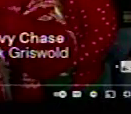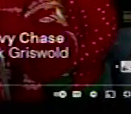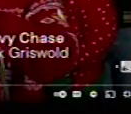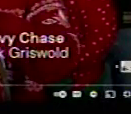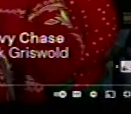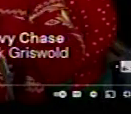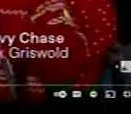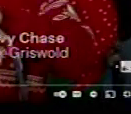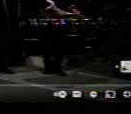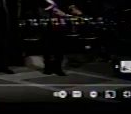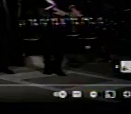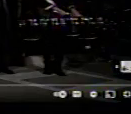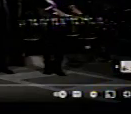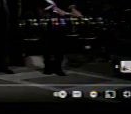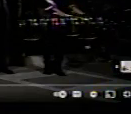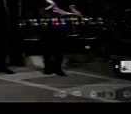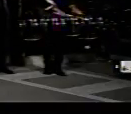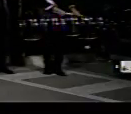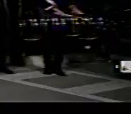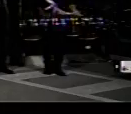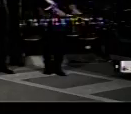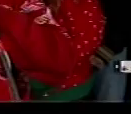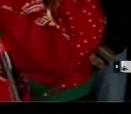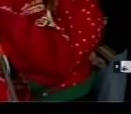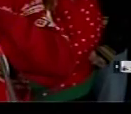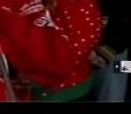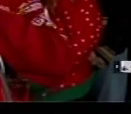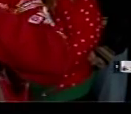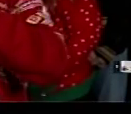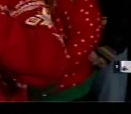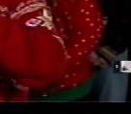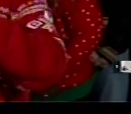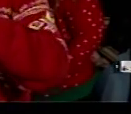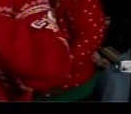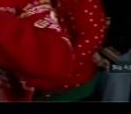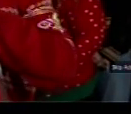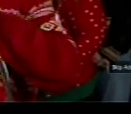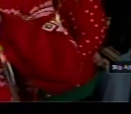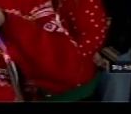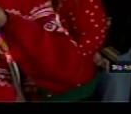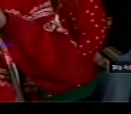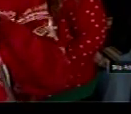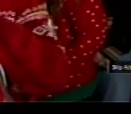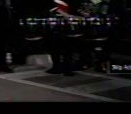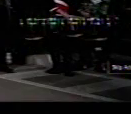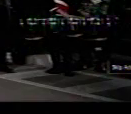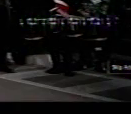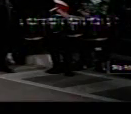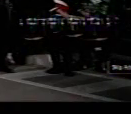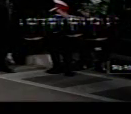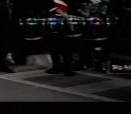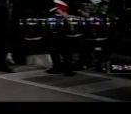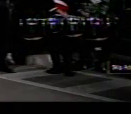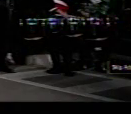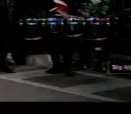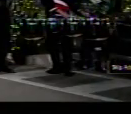Drum roll, please. I dedicate this restaurant to the Raising Cane's Christmas.